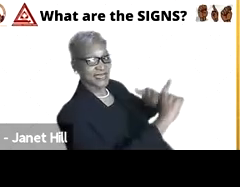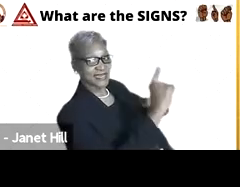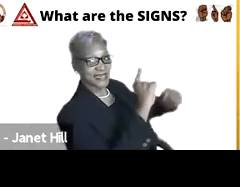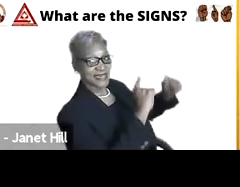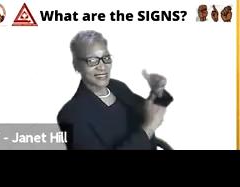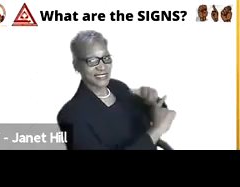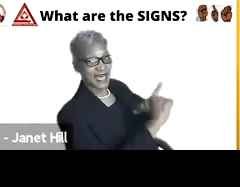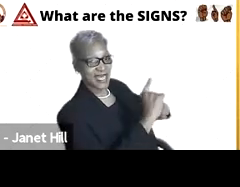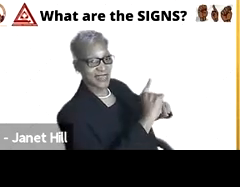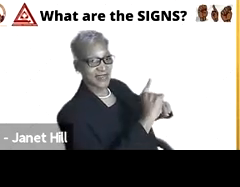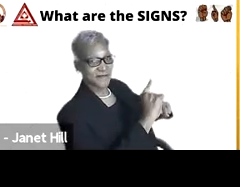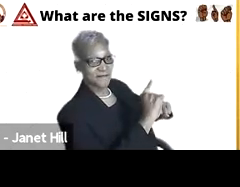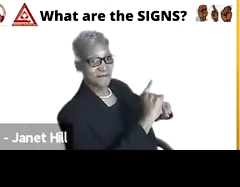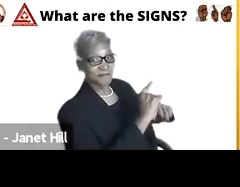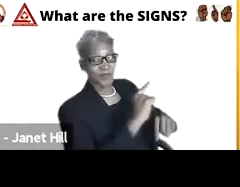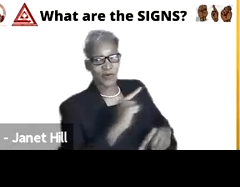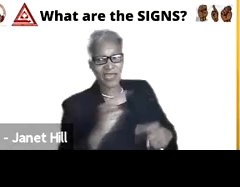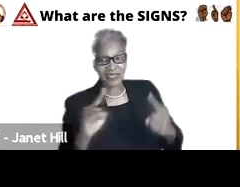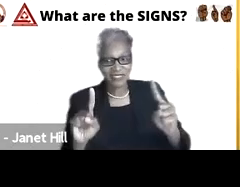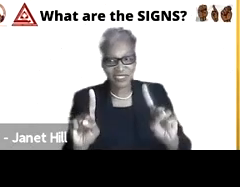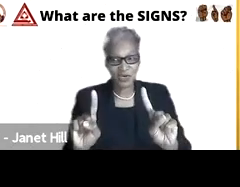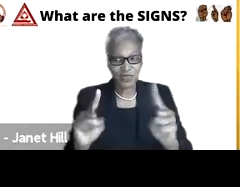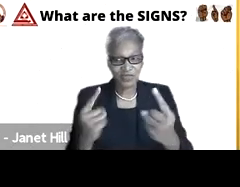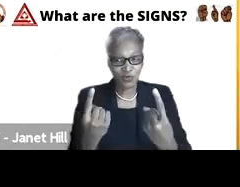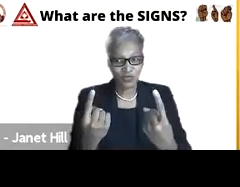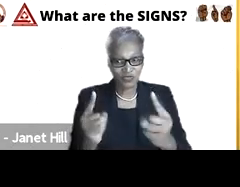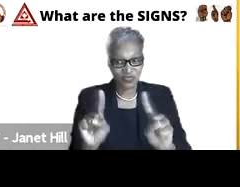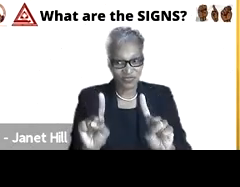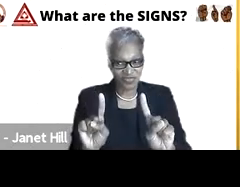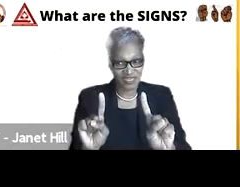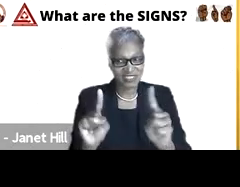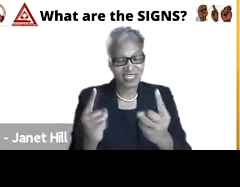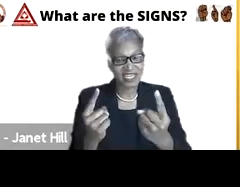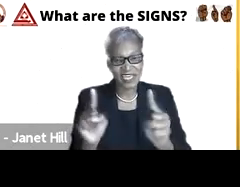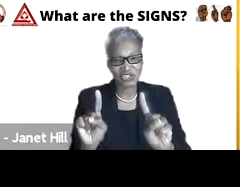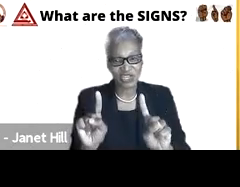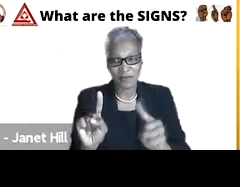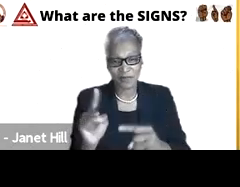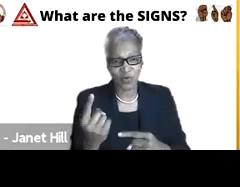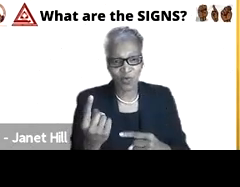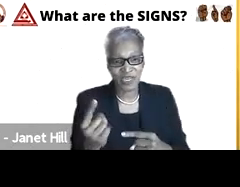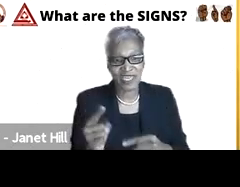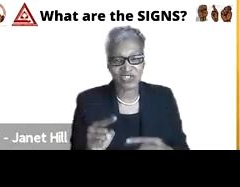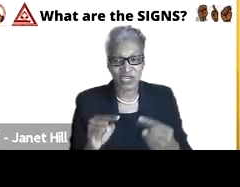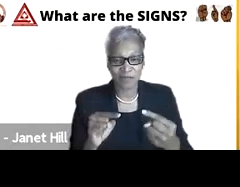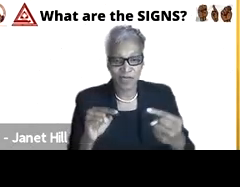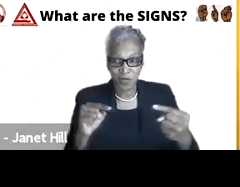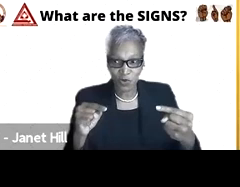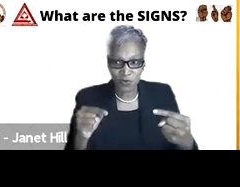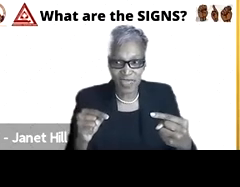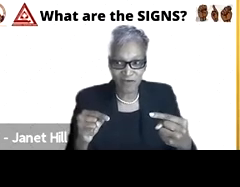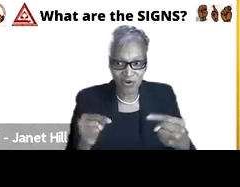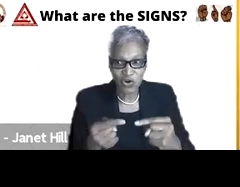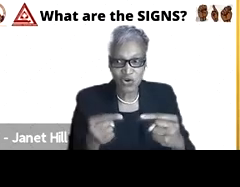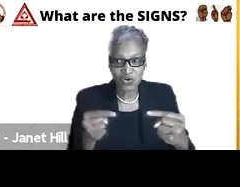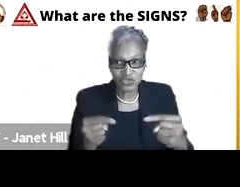Sign, sign. All right, still with this D handshake or the one handshake. What